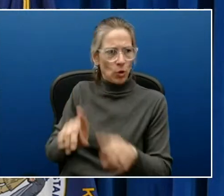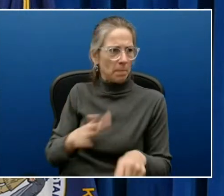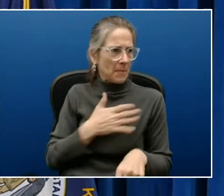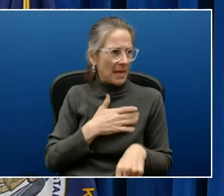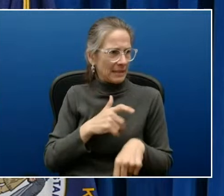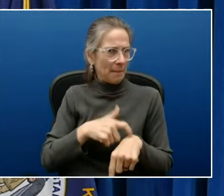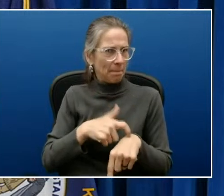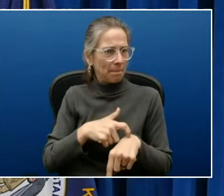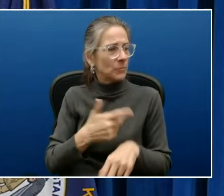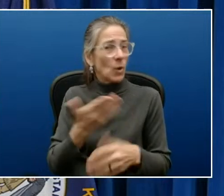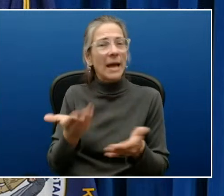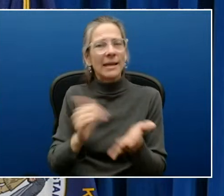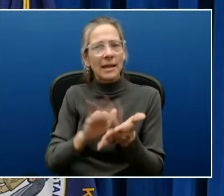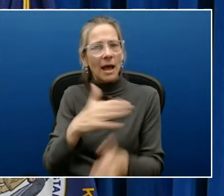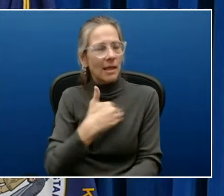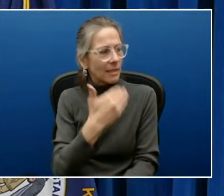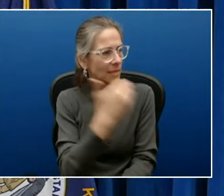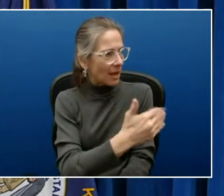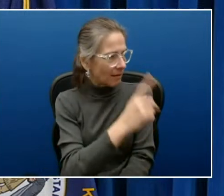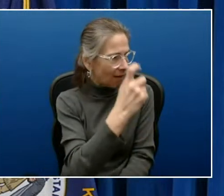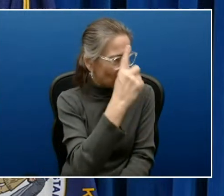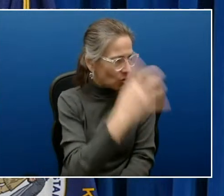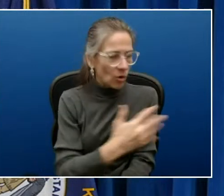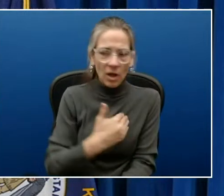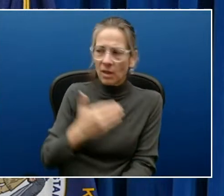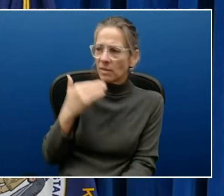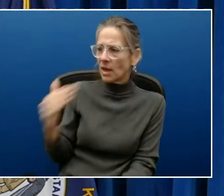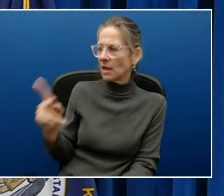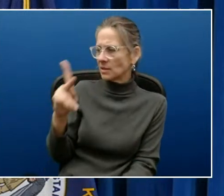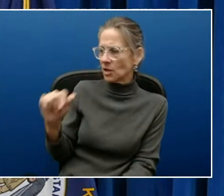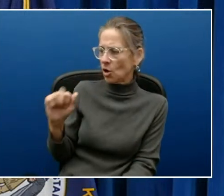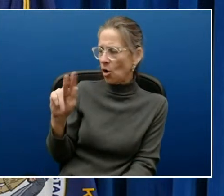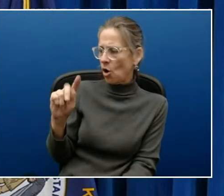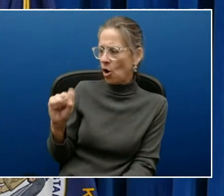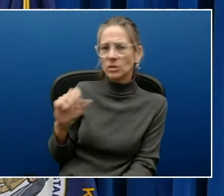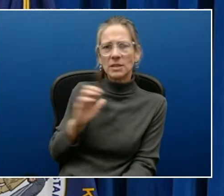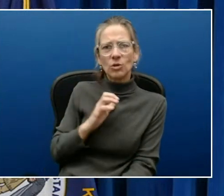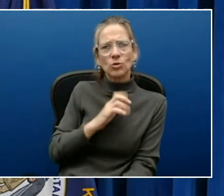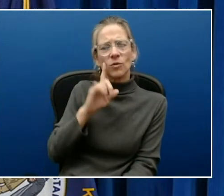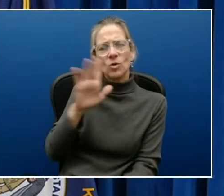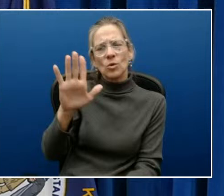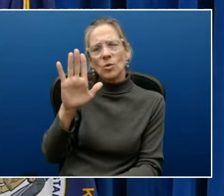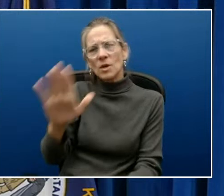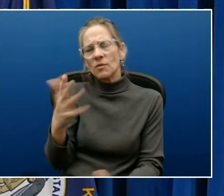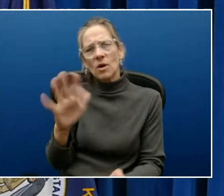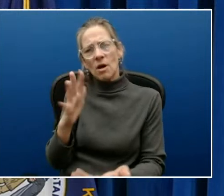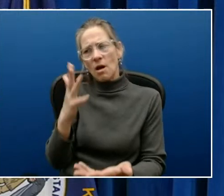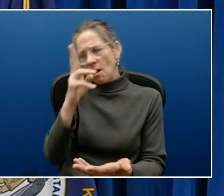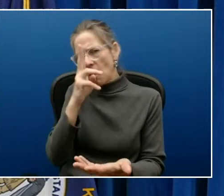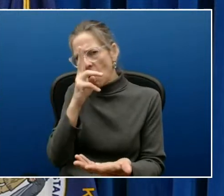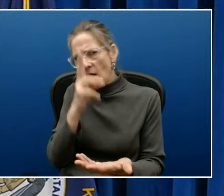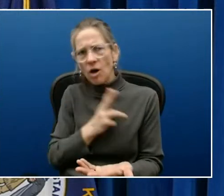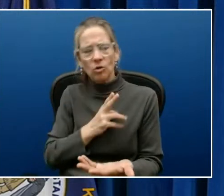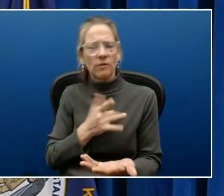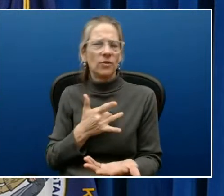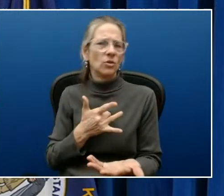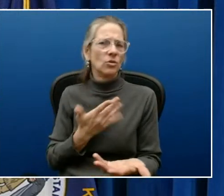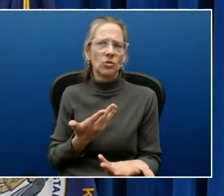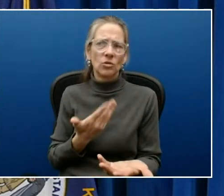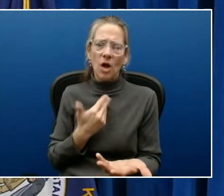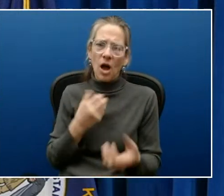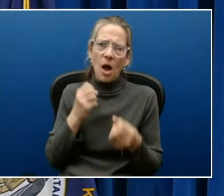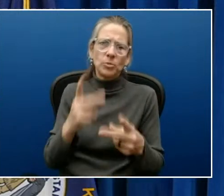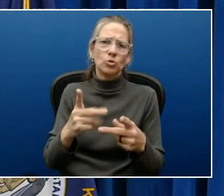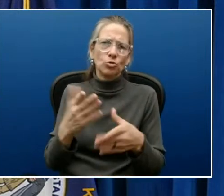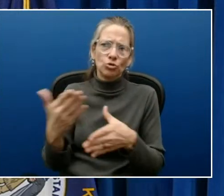Governor Beshear, and the Kentucky Arts Council for this incredible honor and the opportunity to share what I know and what I love about